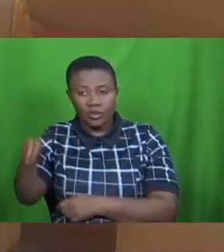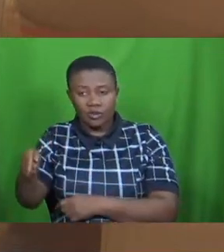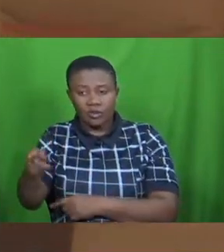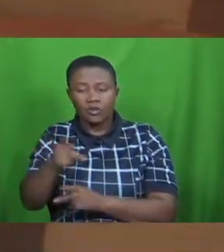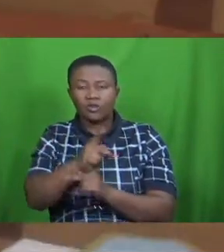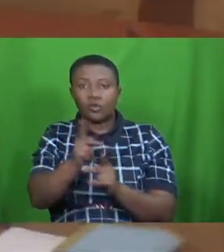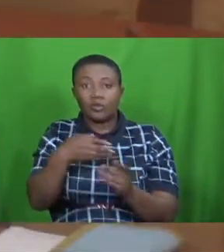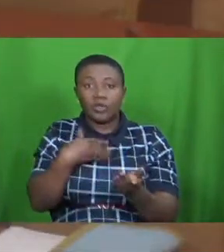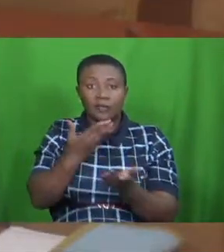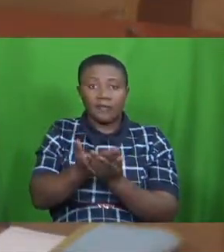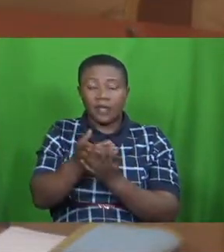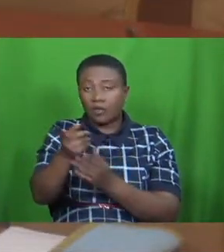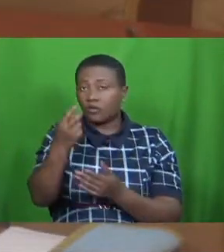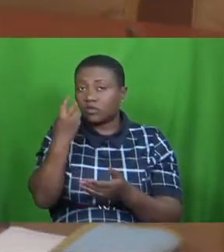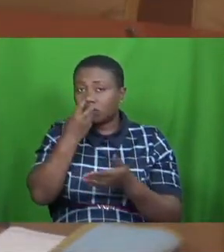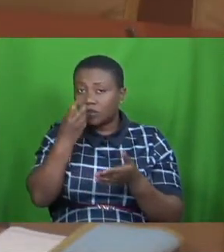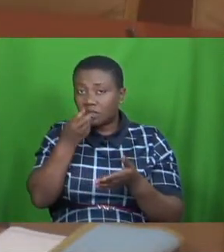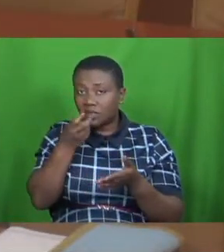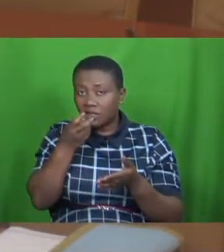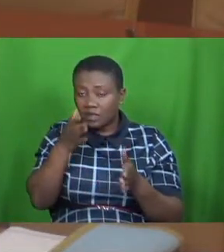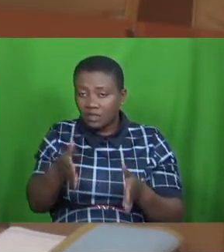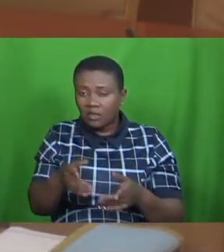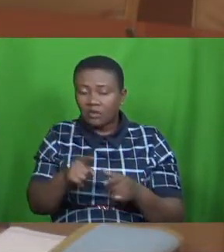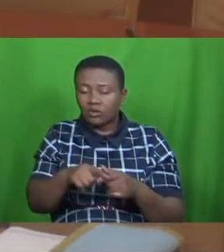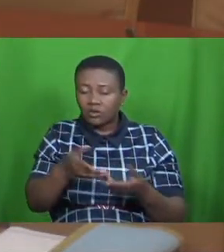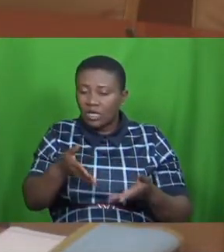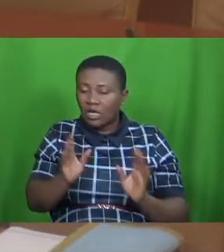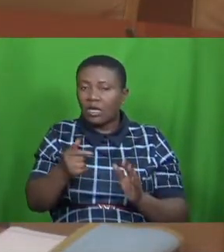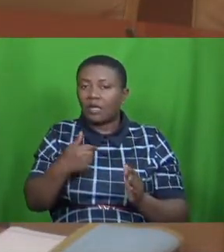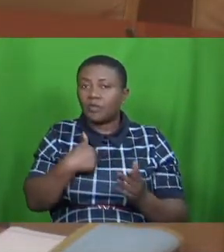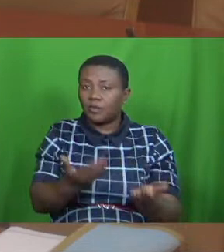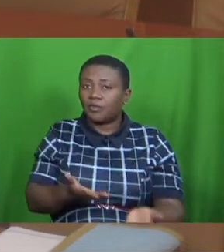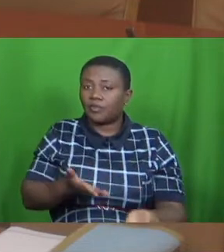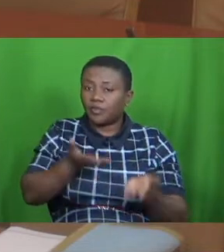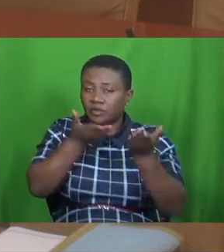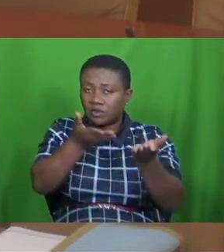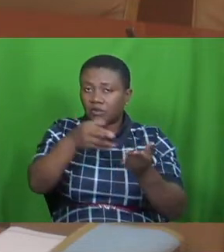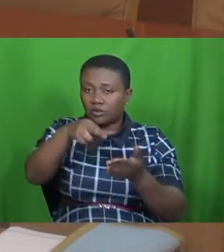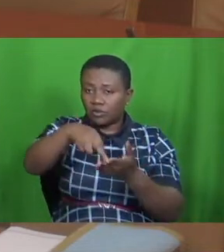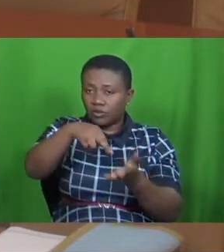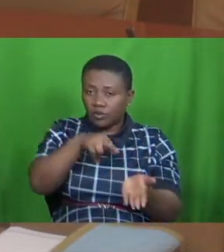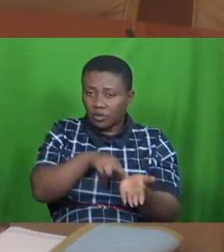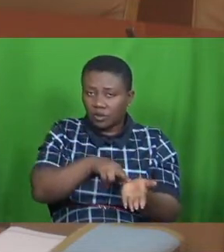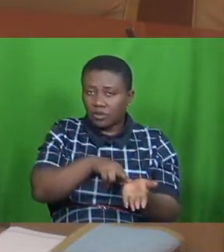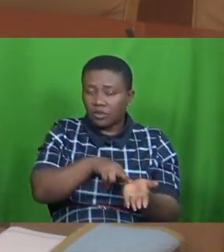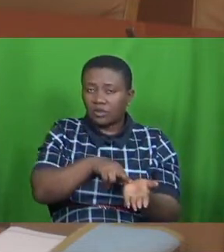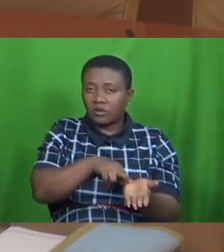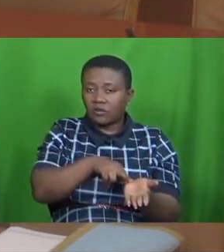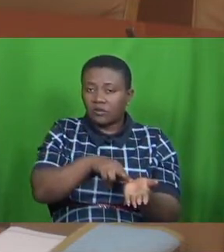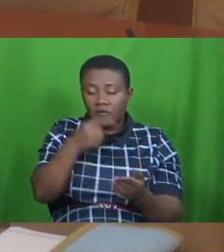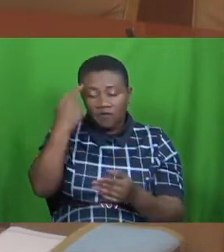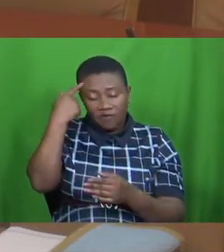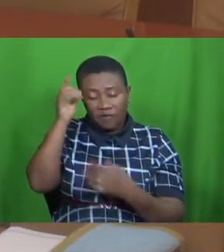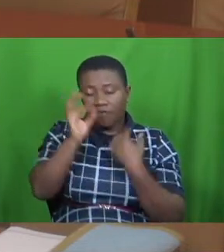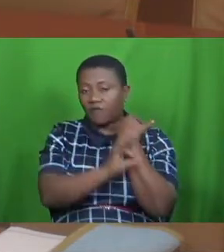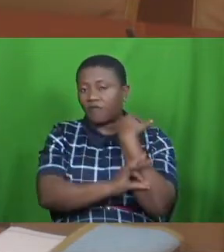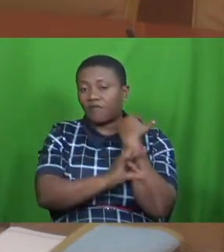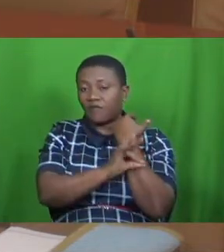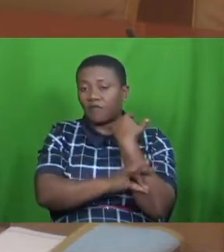leave to present a report for and on behalf of the chair of the Foreign Affairs Committee.